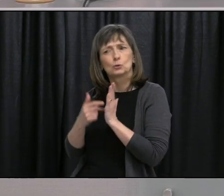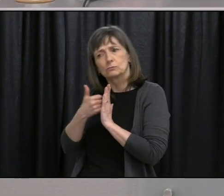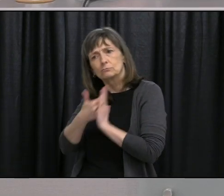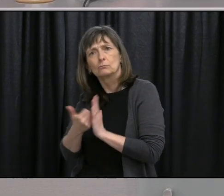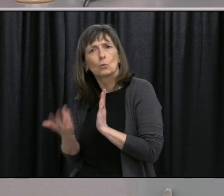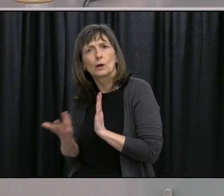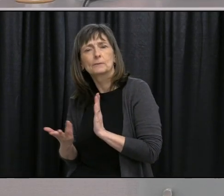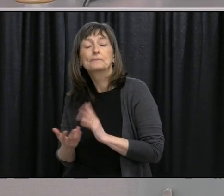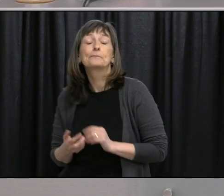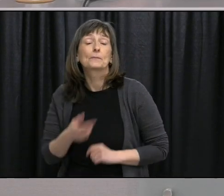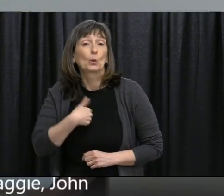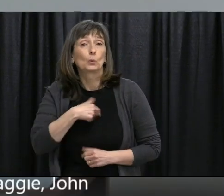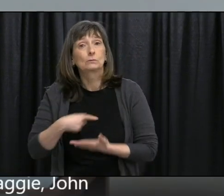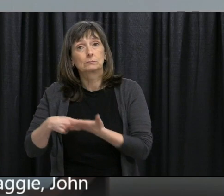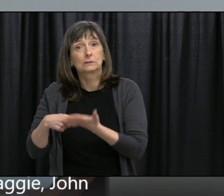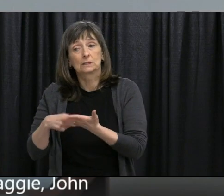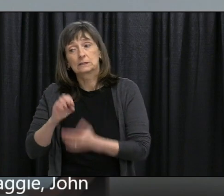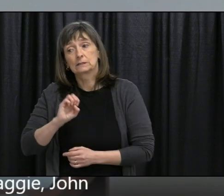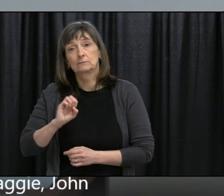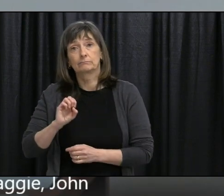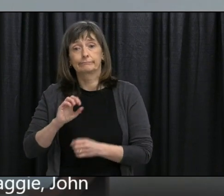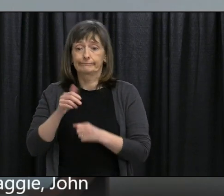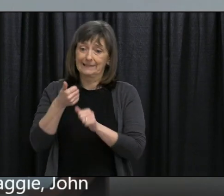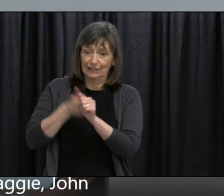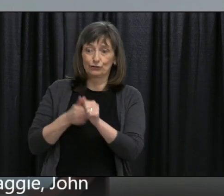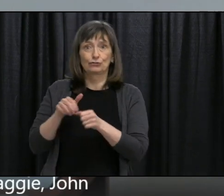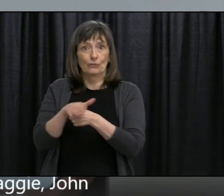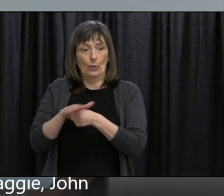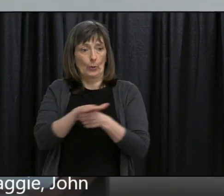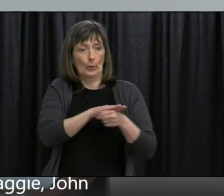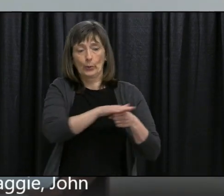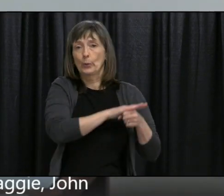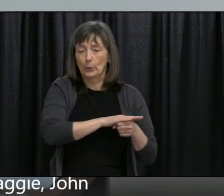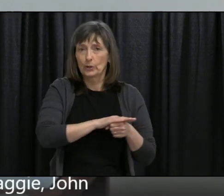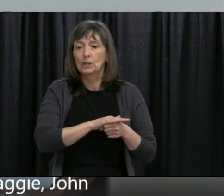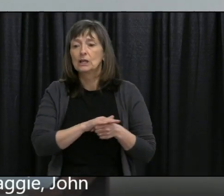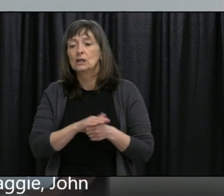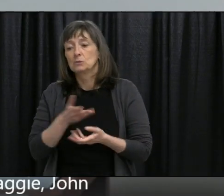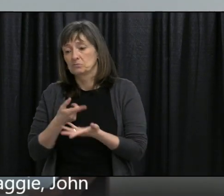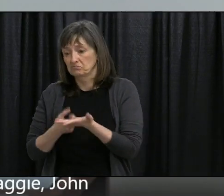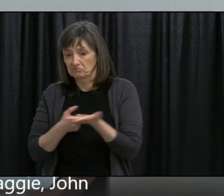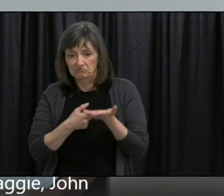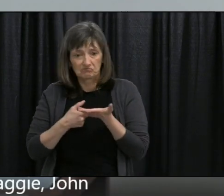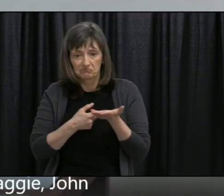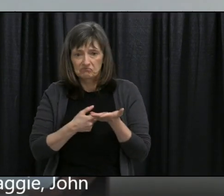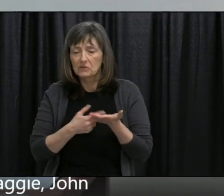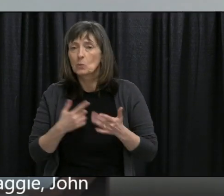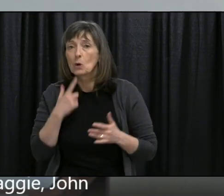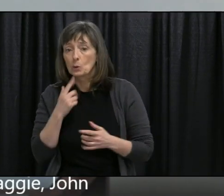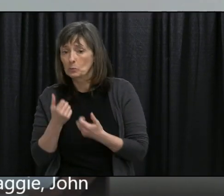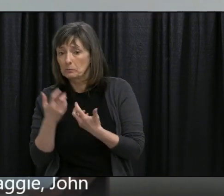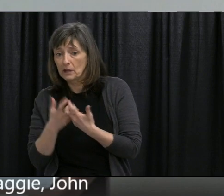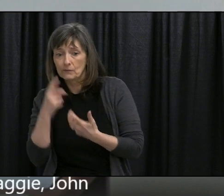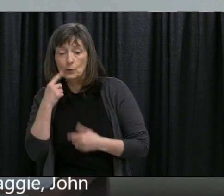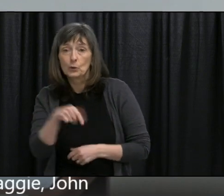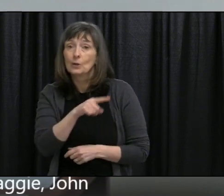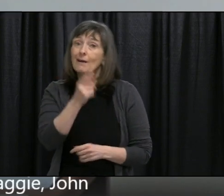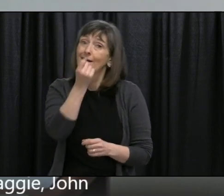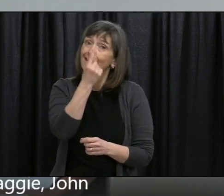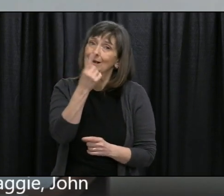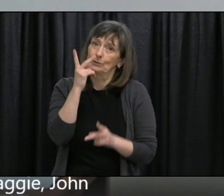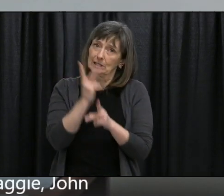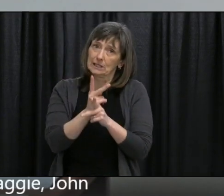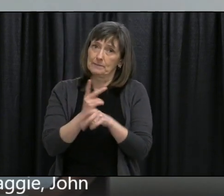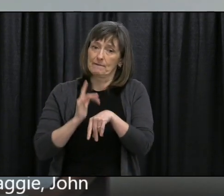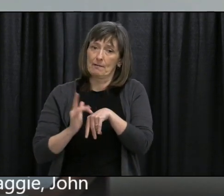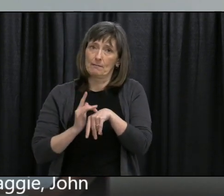with the regional health authorities, Peter, about what would make sense. Remember, we have to keep a buffer of beds. We have to make